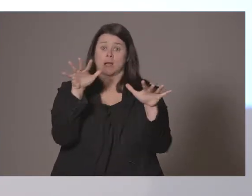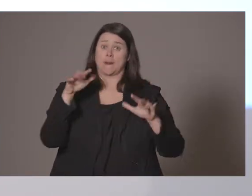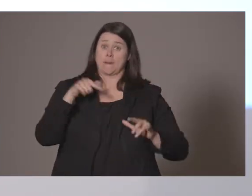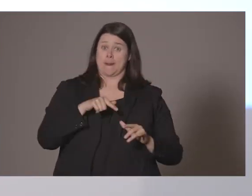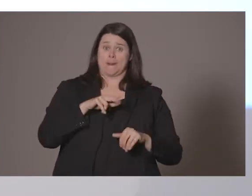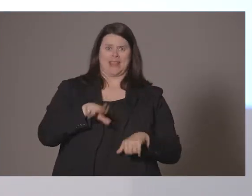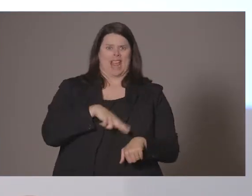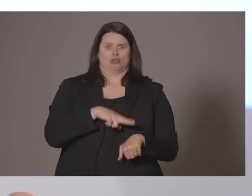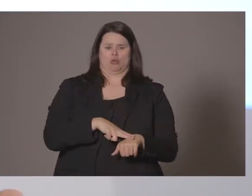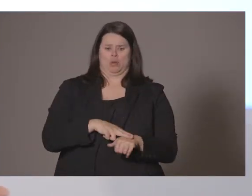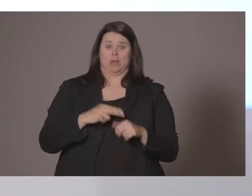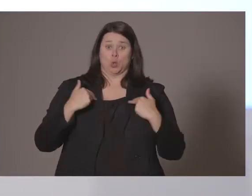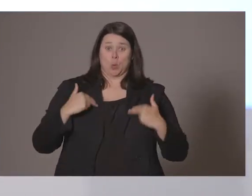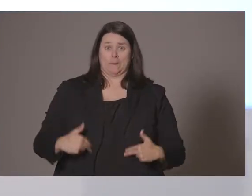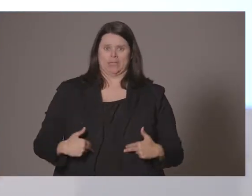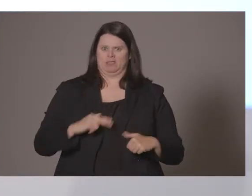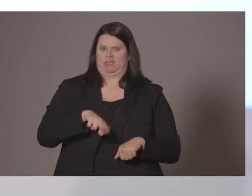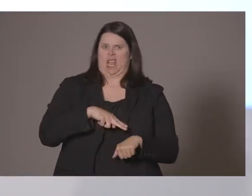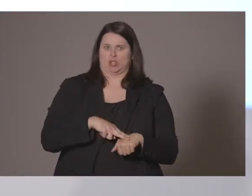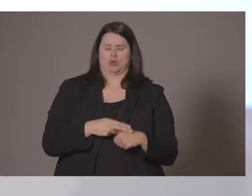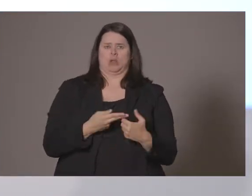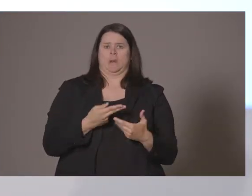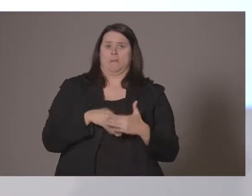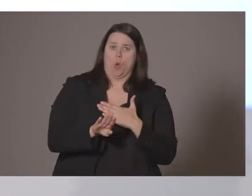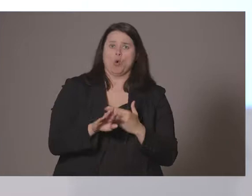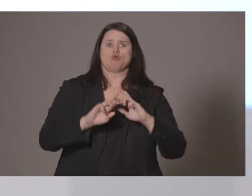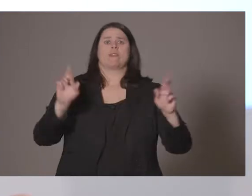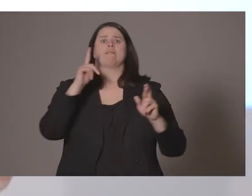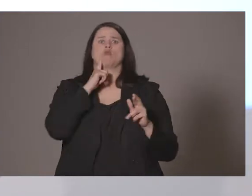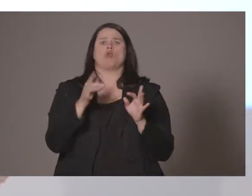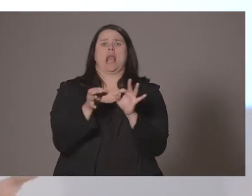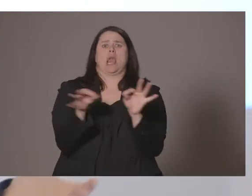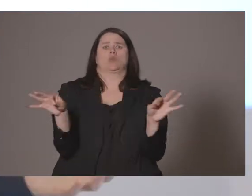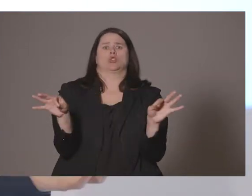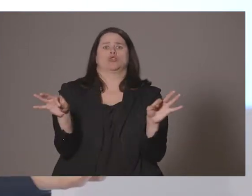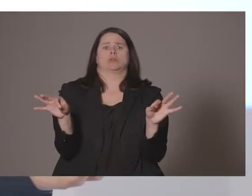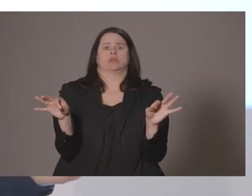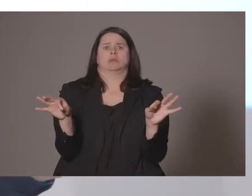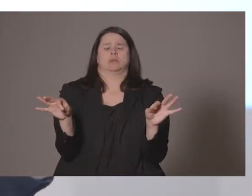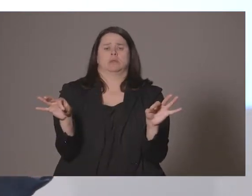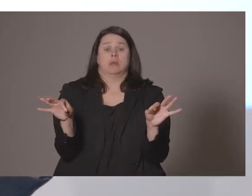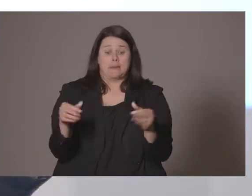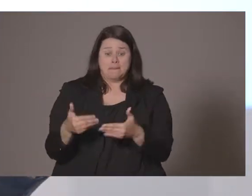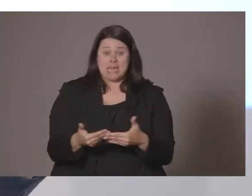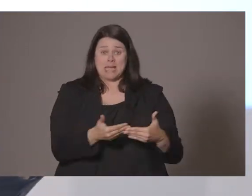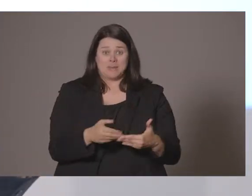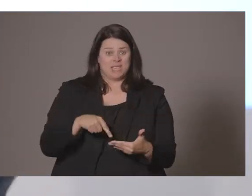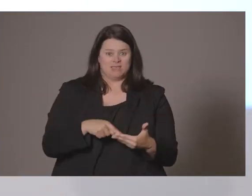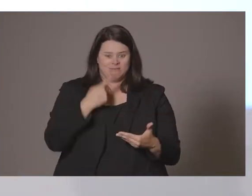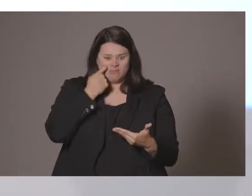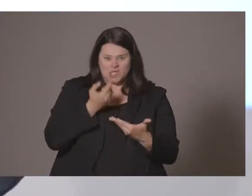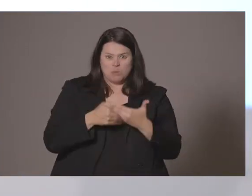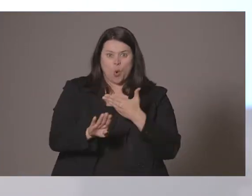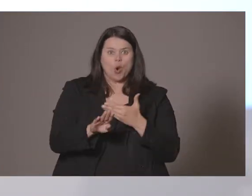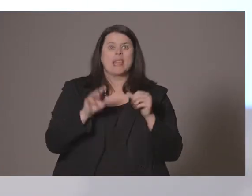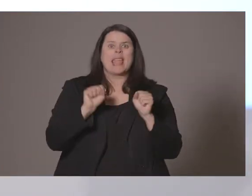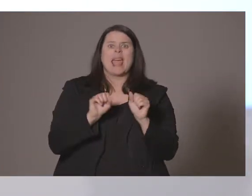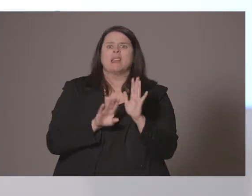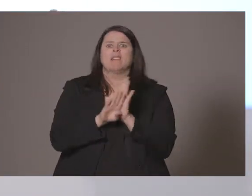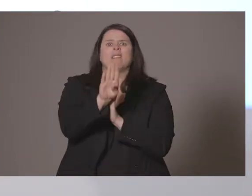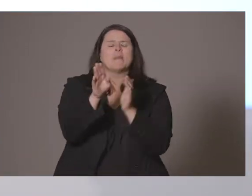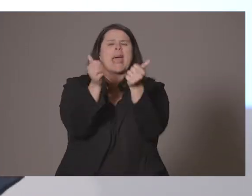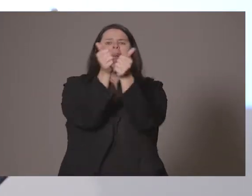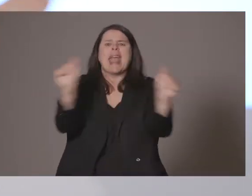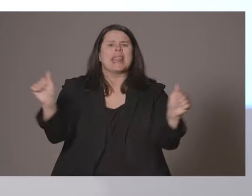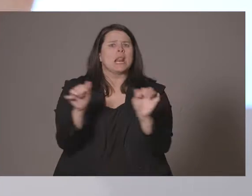language. So babies, newborns, have the capacity to develop any language.